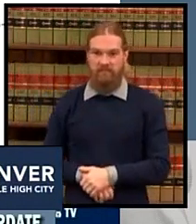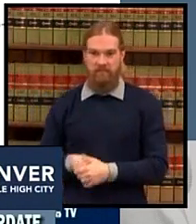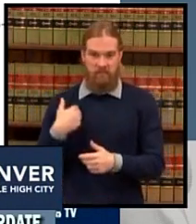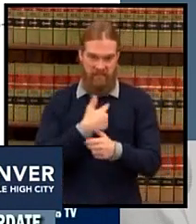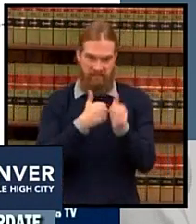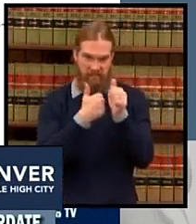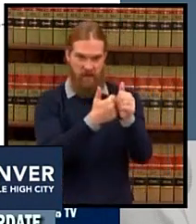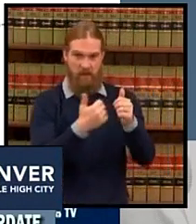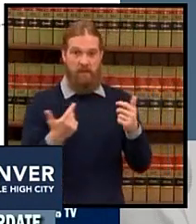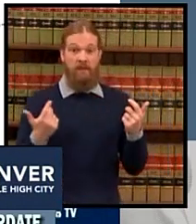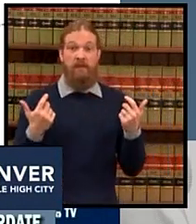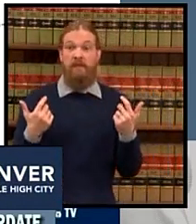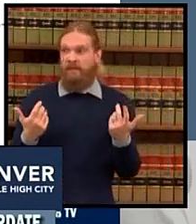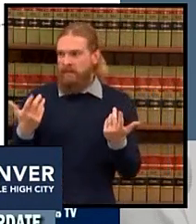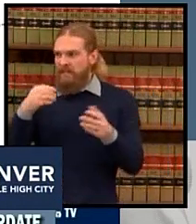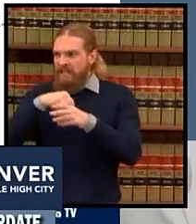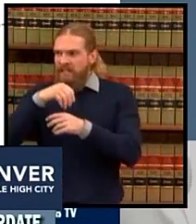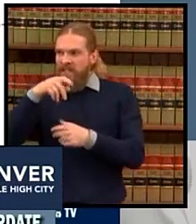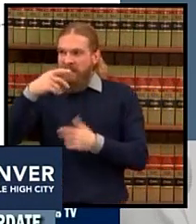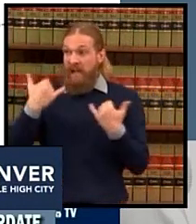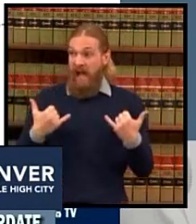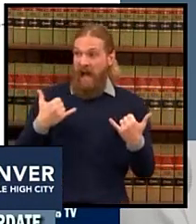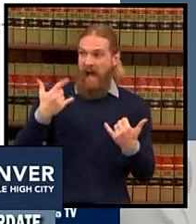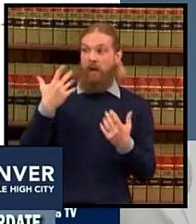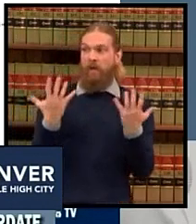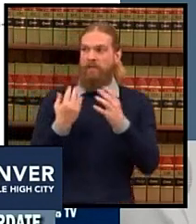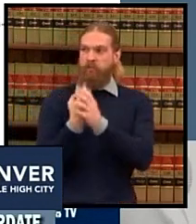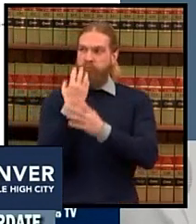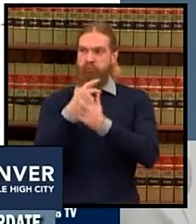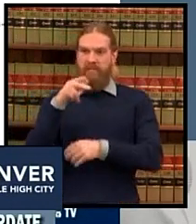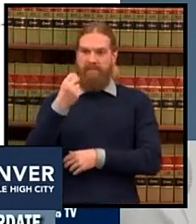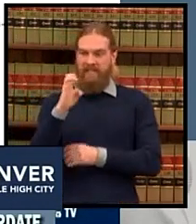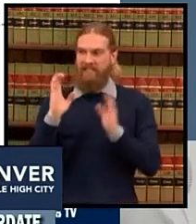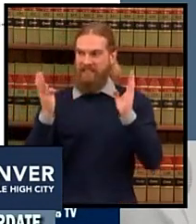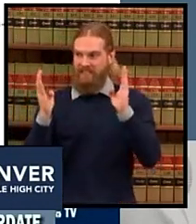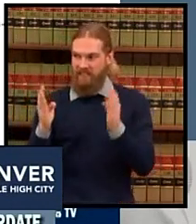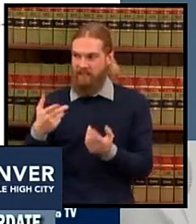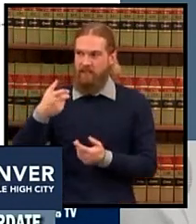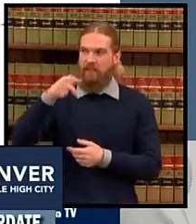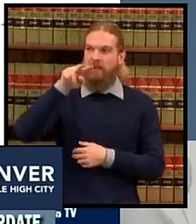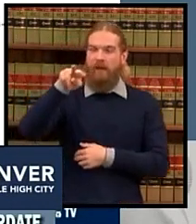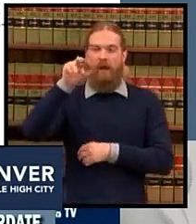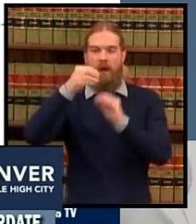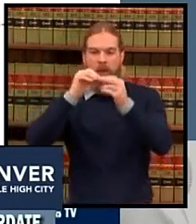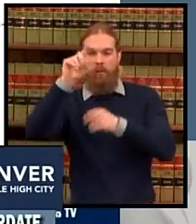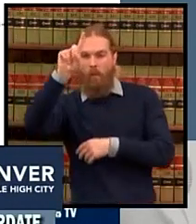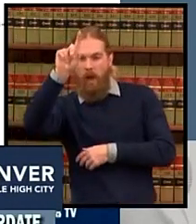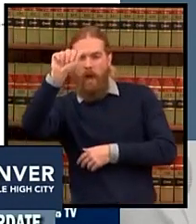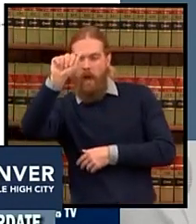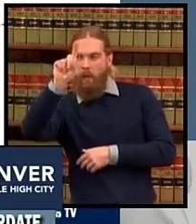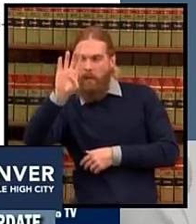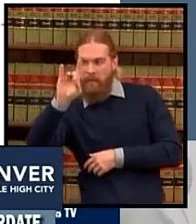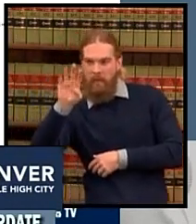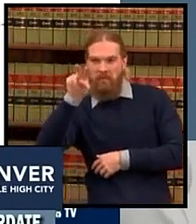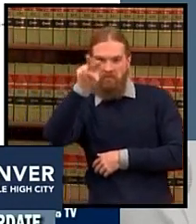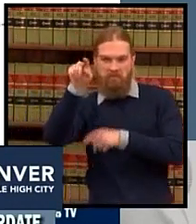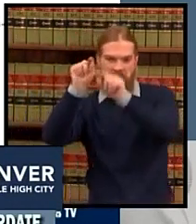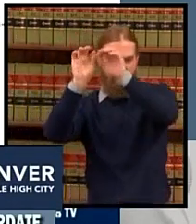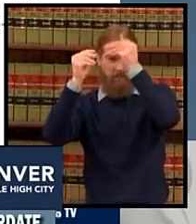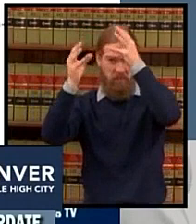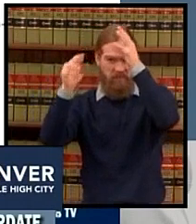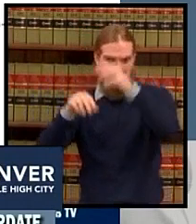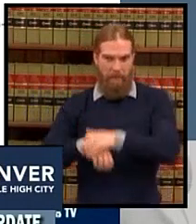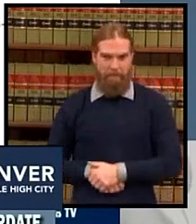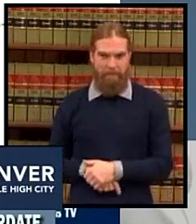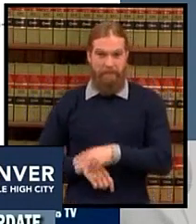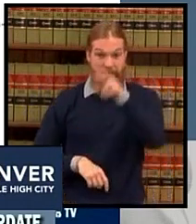phase 1, 1A, 1B, B2, B3 is getting rather large, but we're going to manage that. But we have to stick to